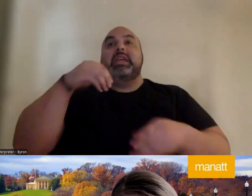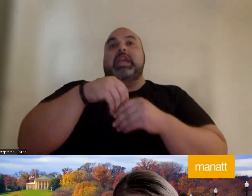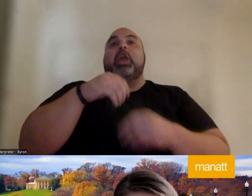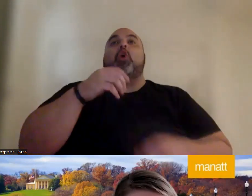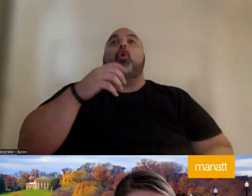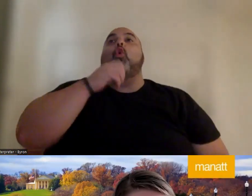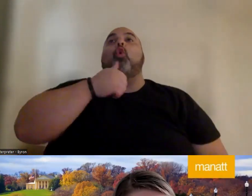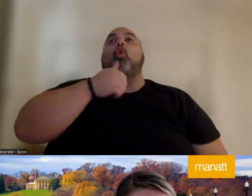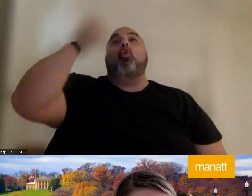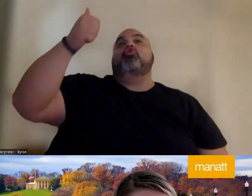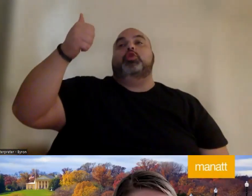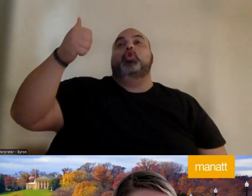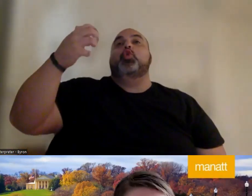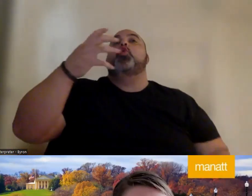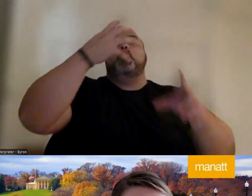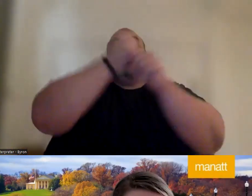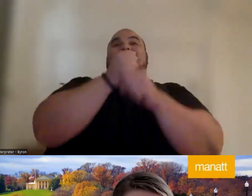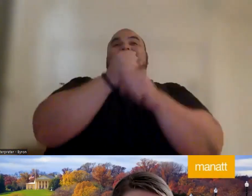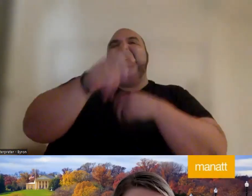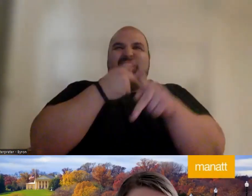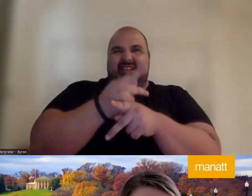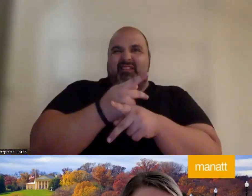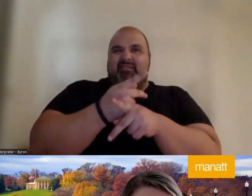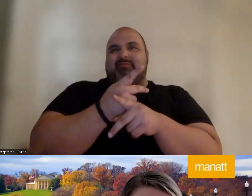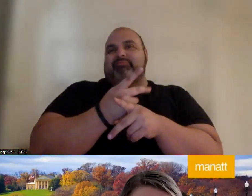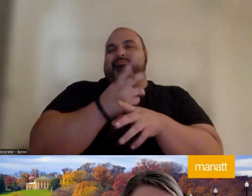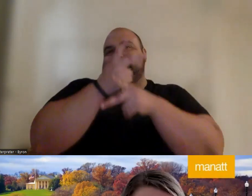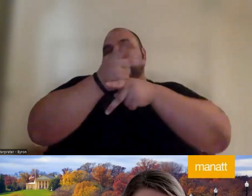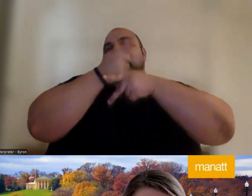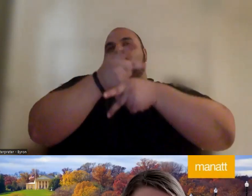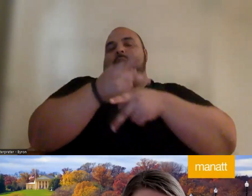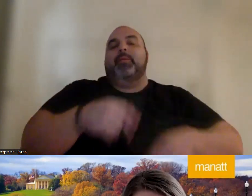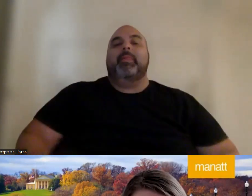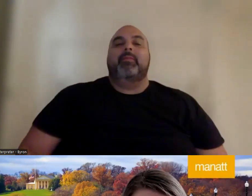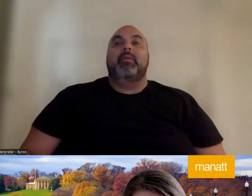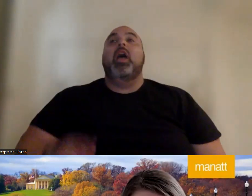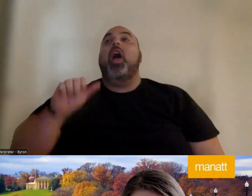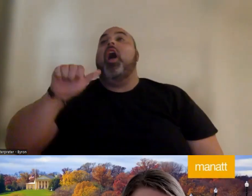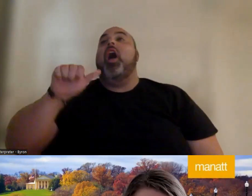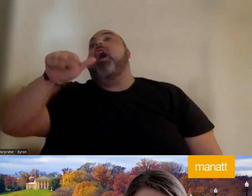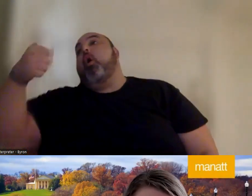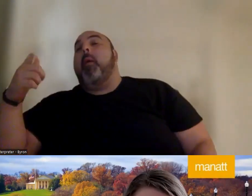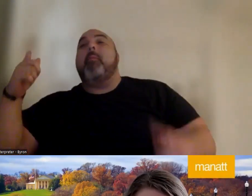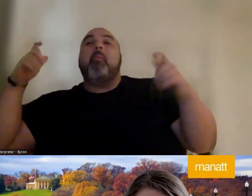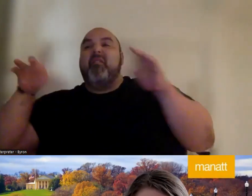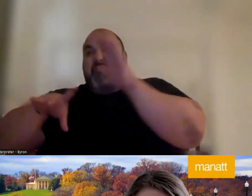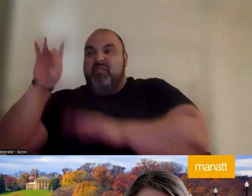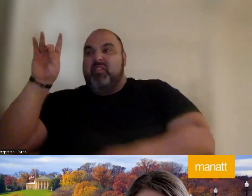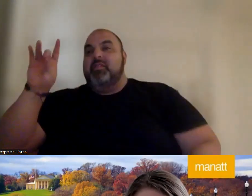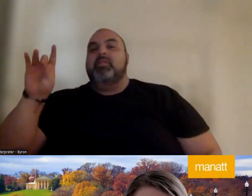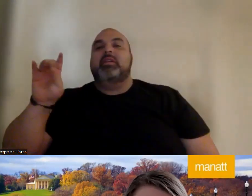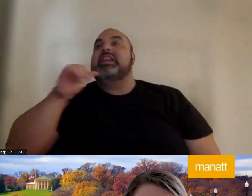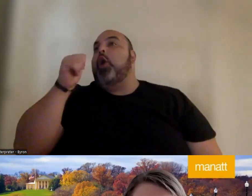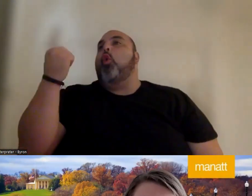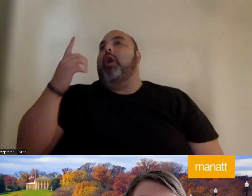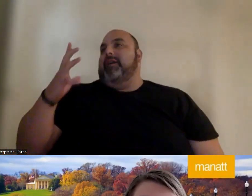caregiving in long-term care facilities. Another big finding of the study is not just that informal caregiving is really prevalent